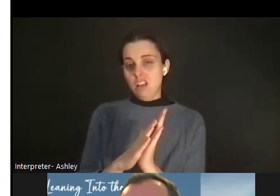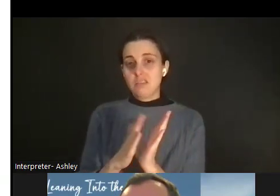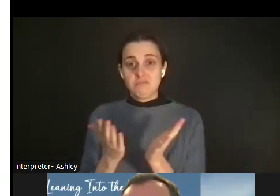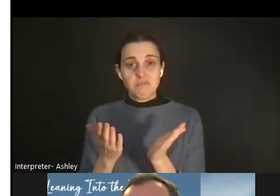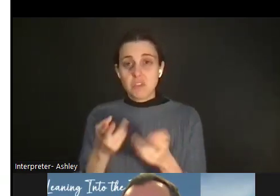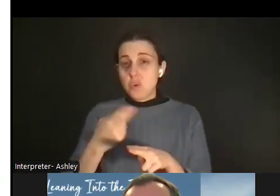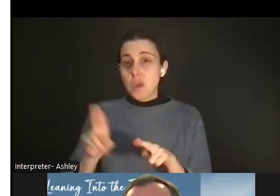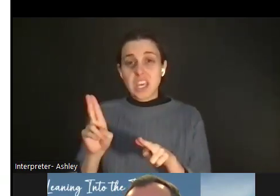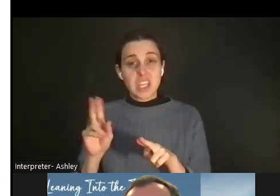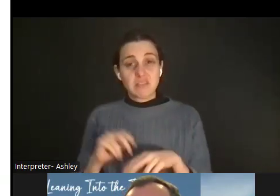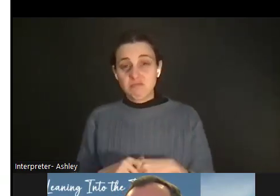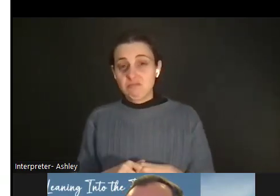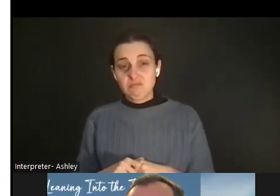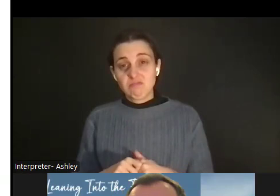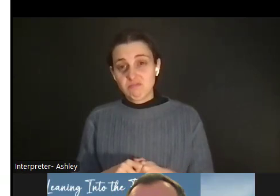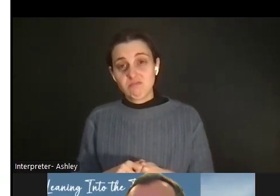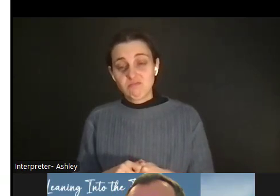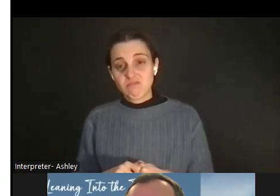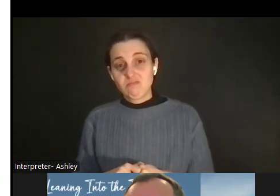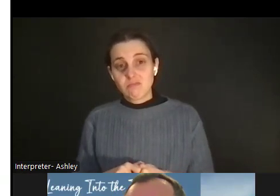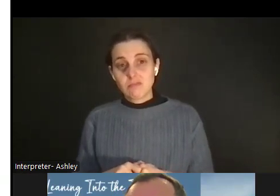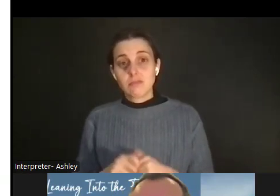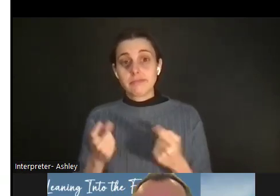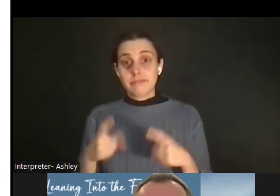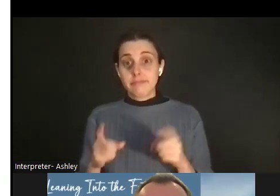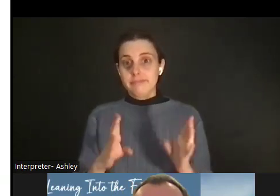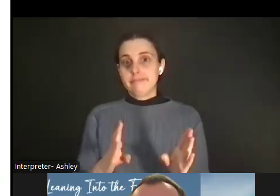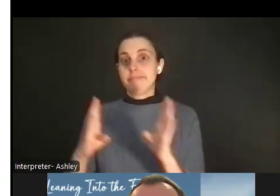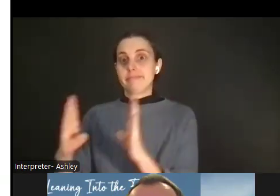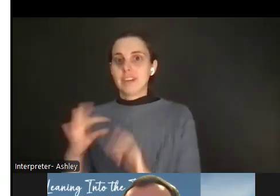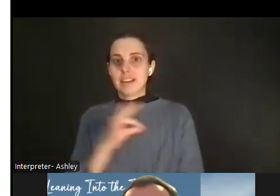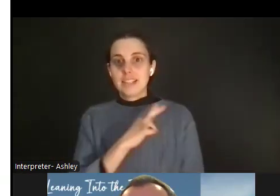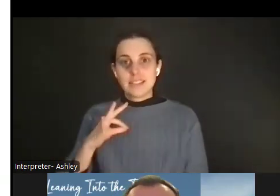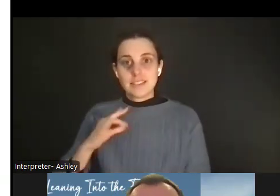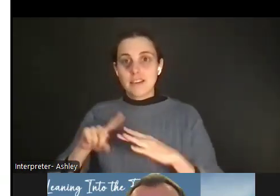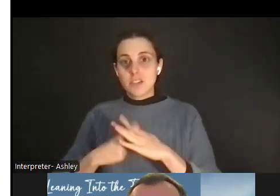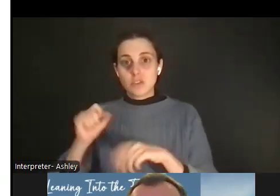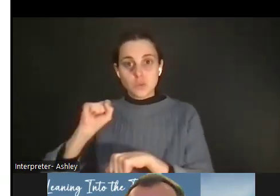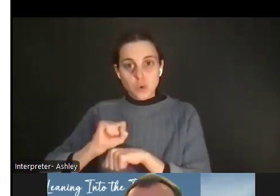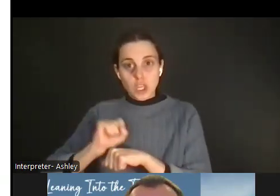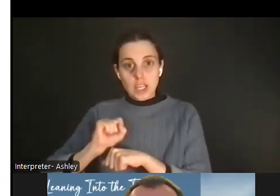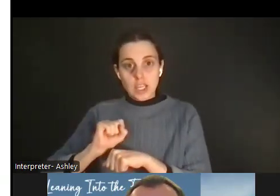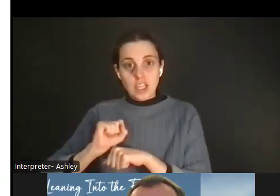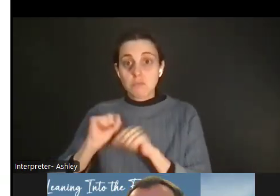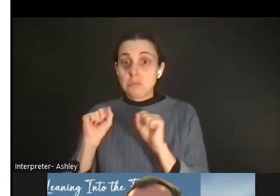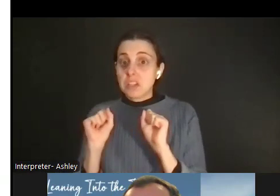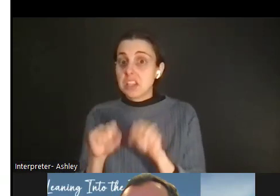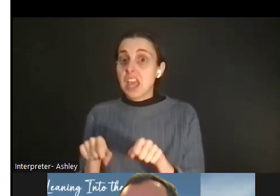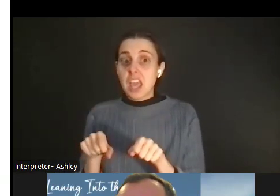quick. Then our staff starts working. Either if it's a daily Kaizen, they might do it quickly and it's